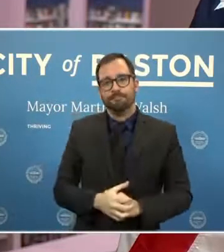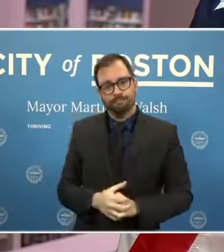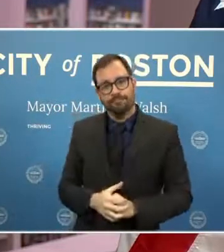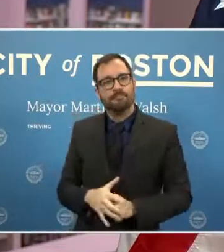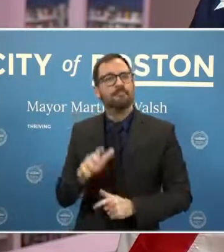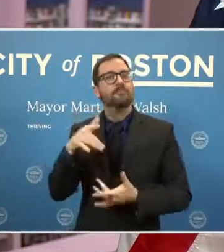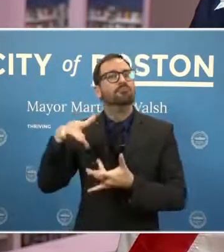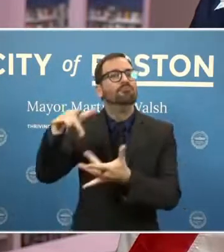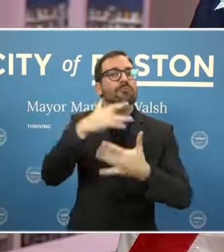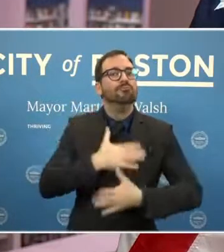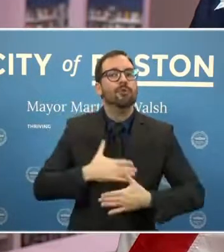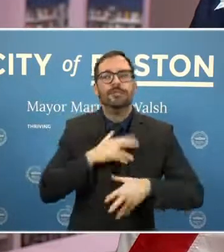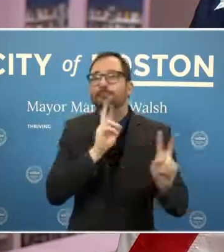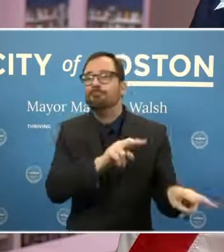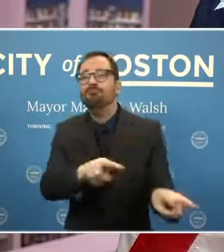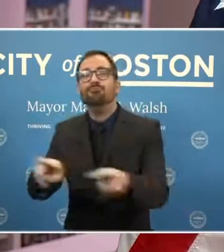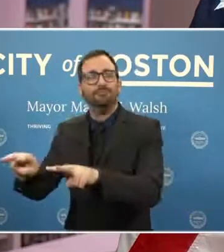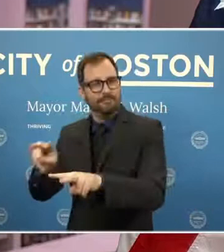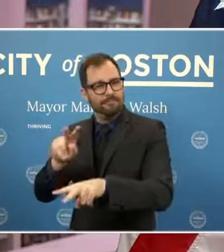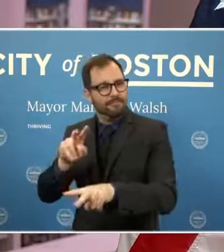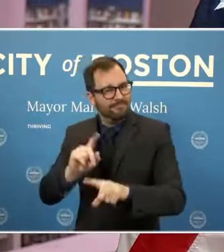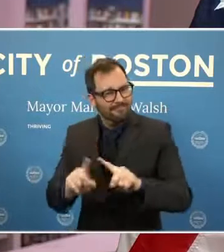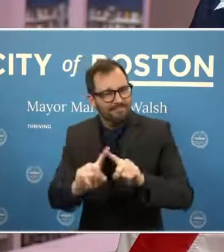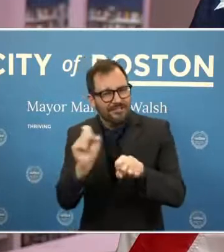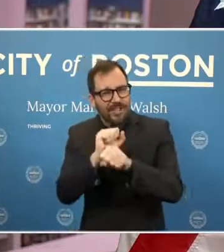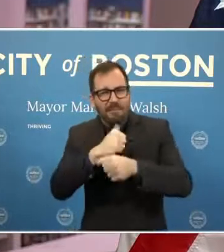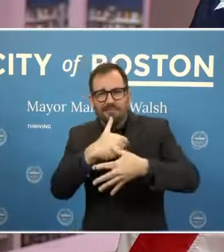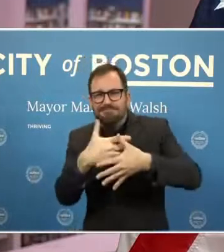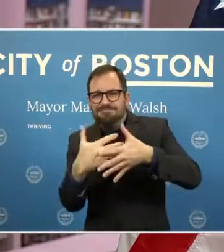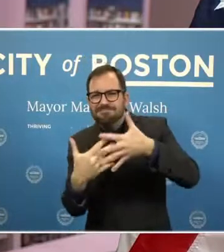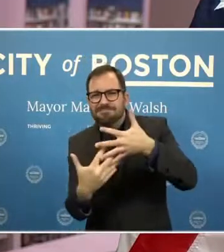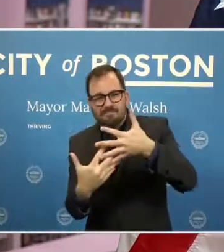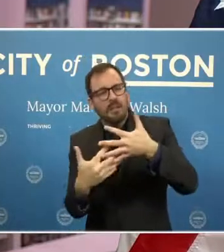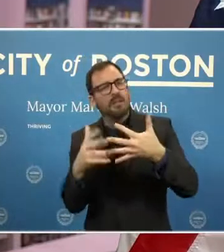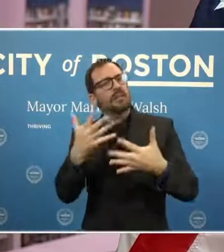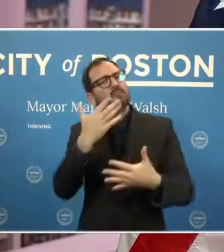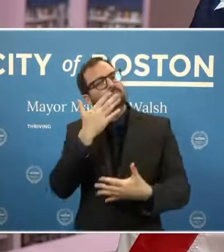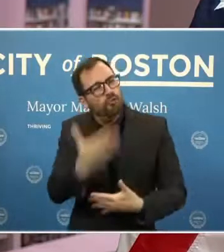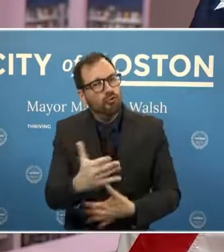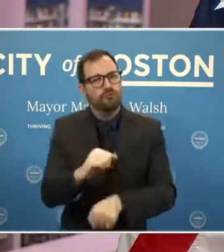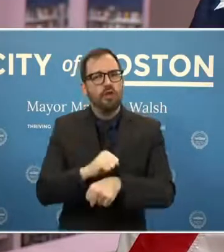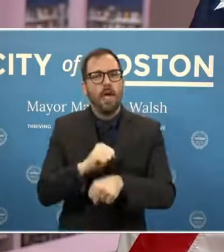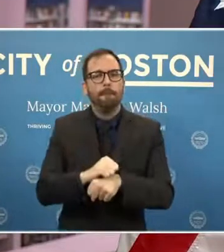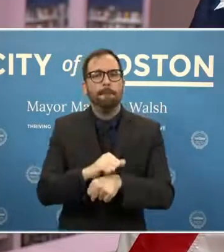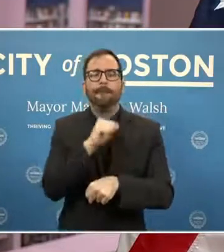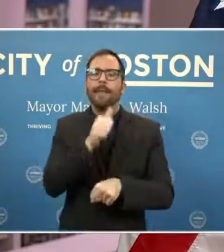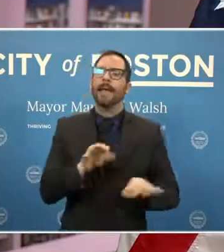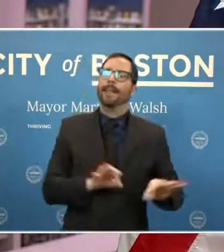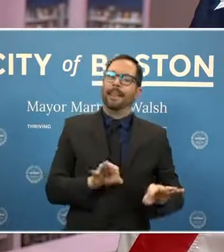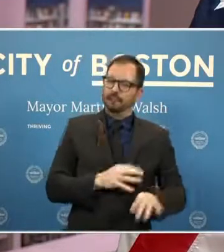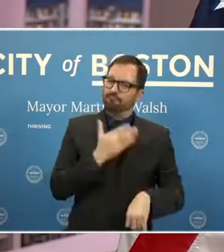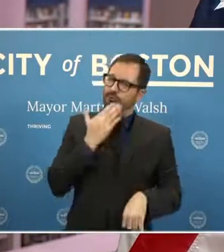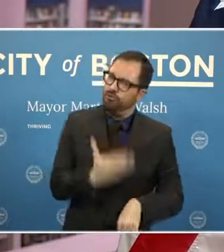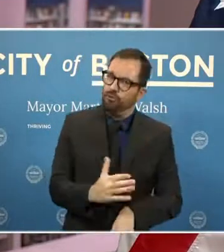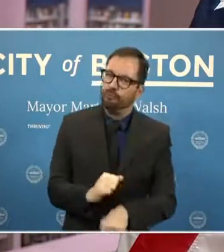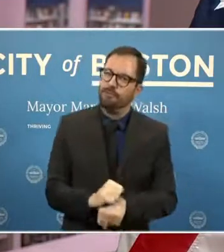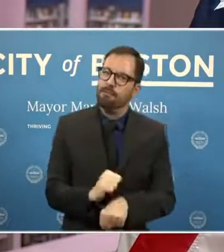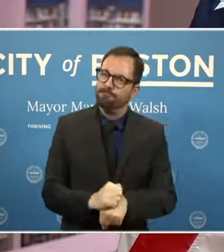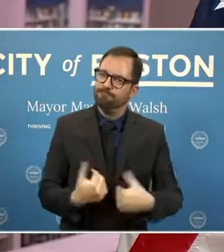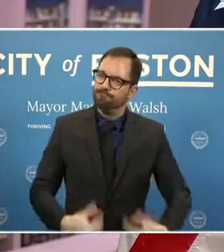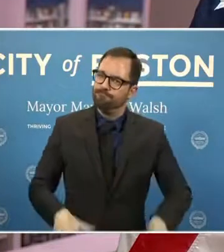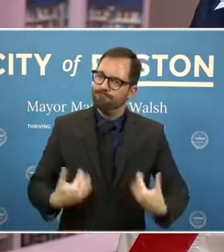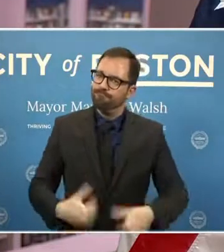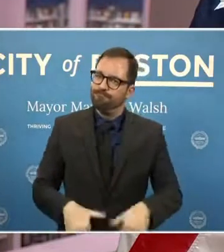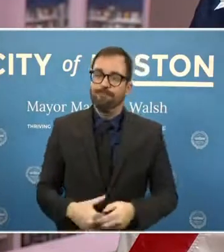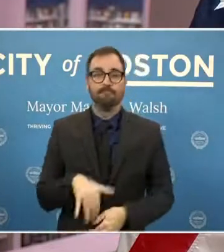good city jobs. This year, the state legislature approved our plan for the first ever fire cadet program, a new